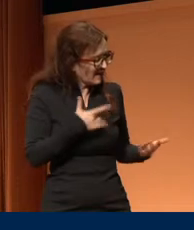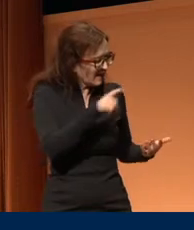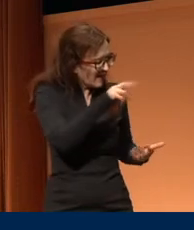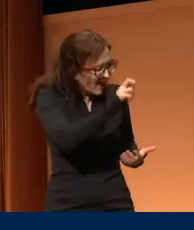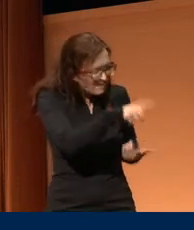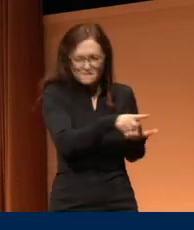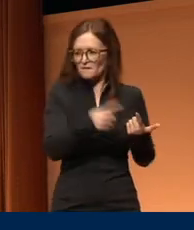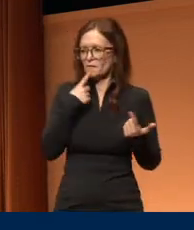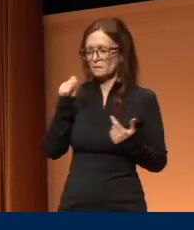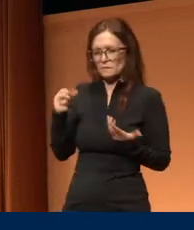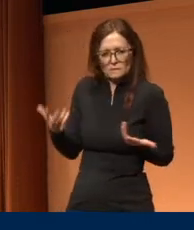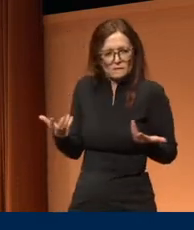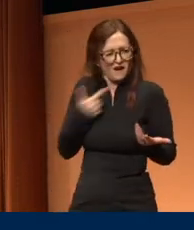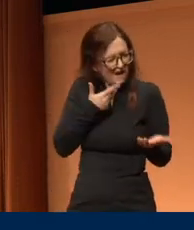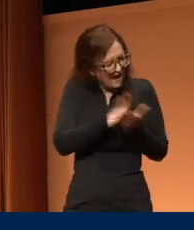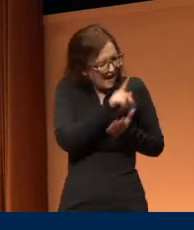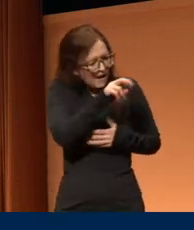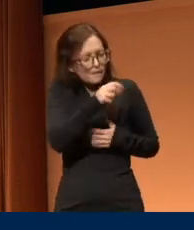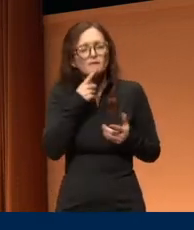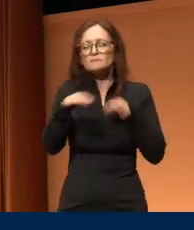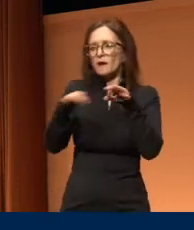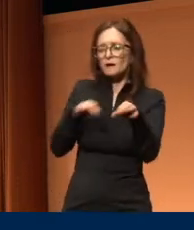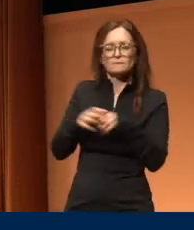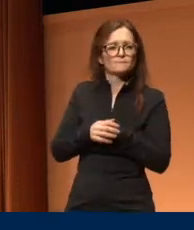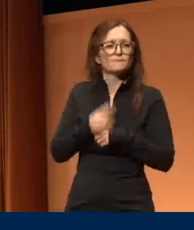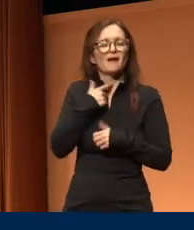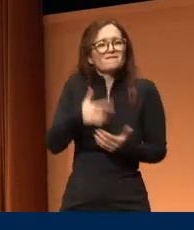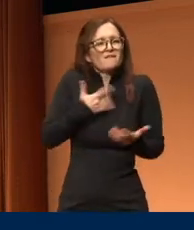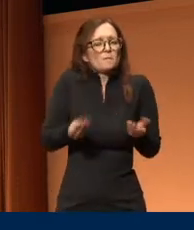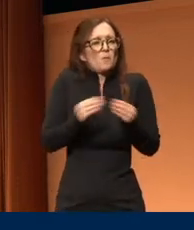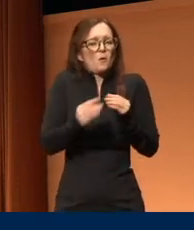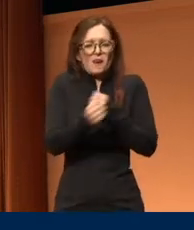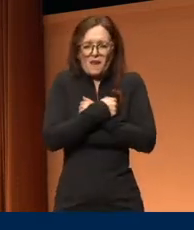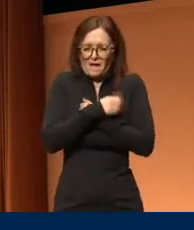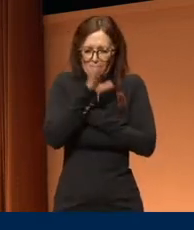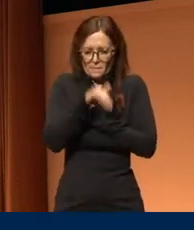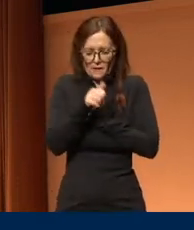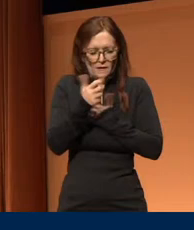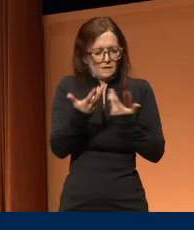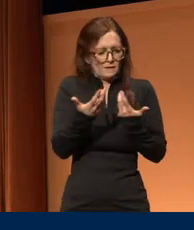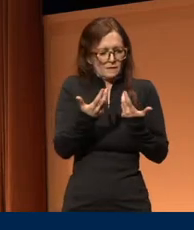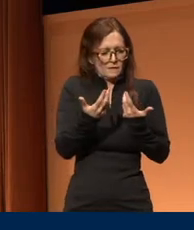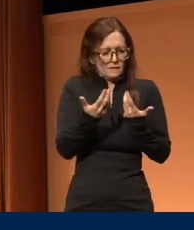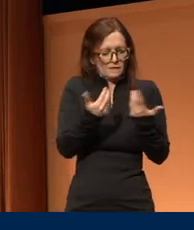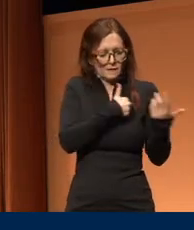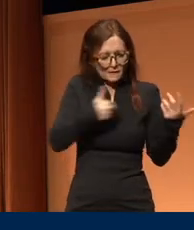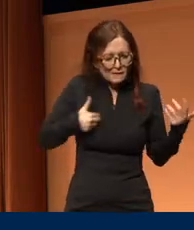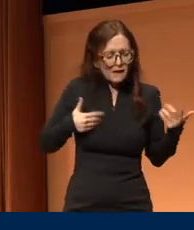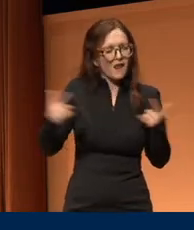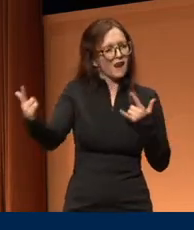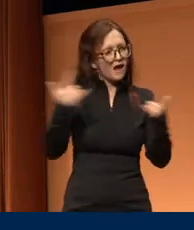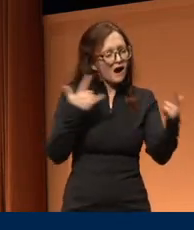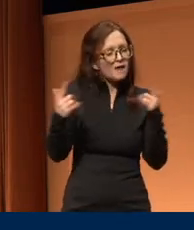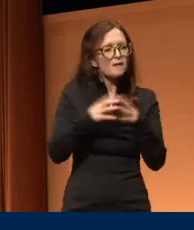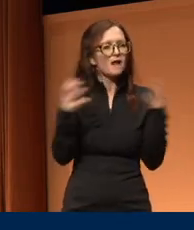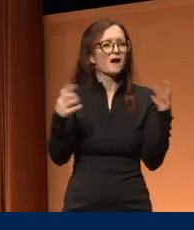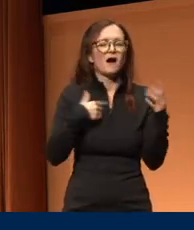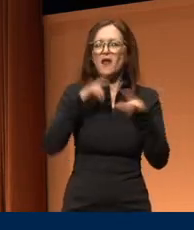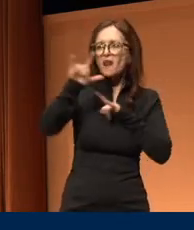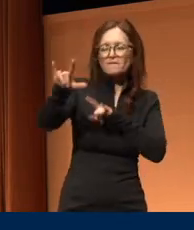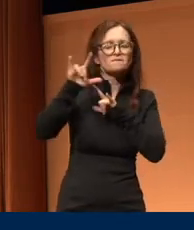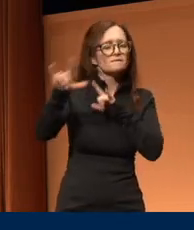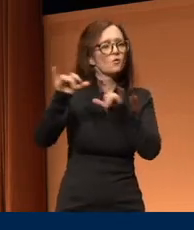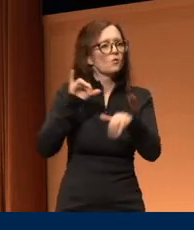loved?" I asked. He explained, "I feel loved by, there are a lot of members who love me very much and whom I love very